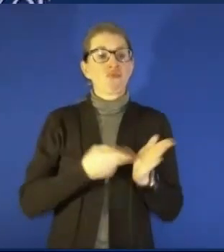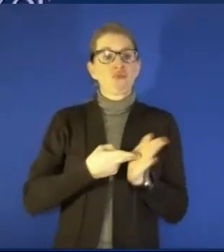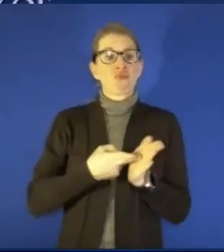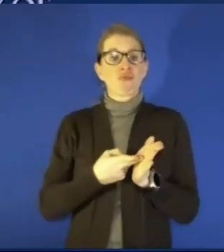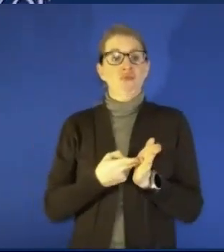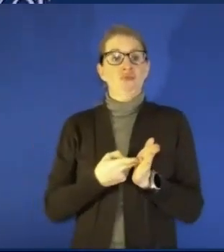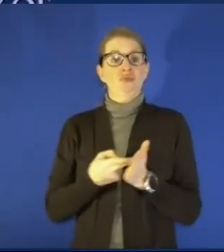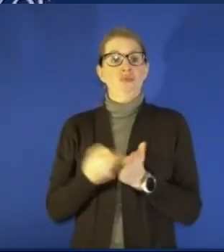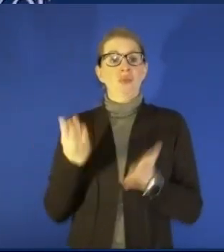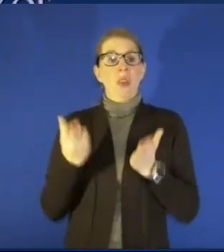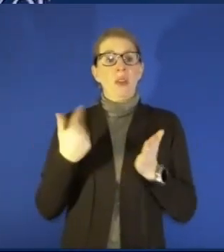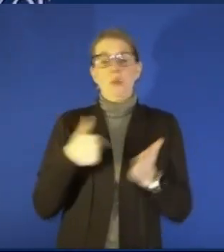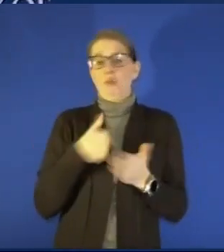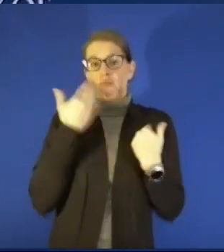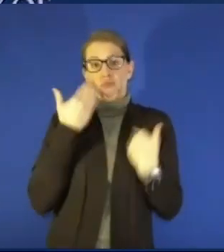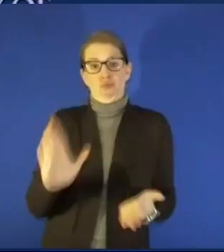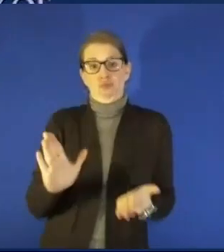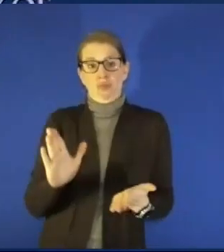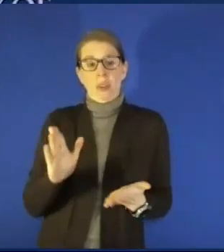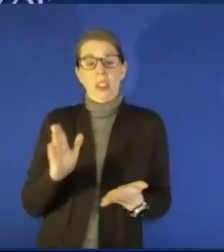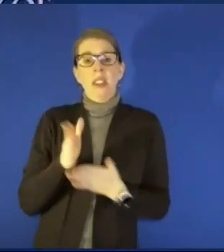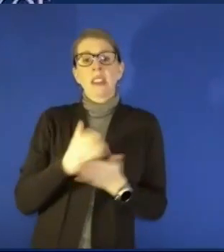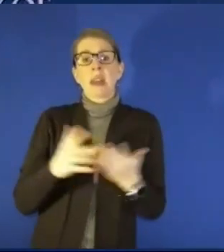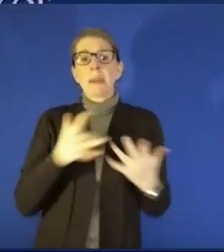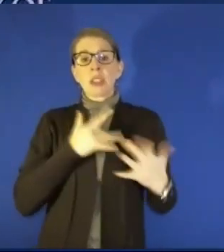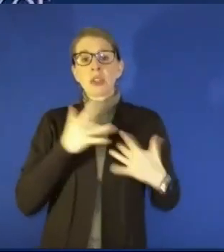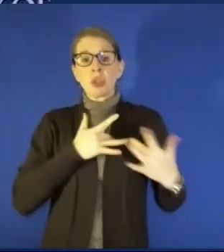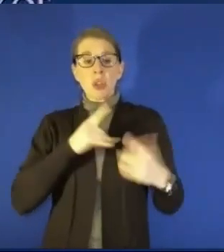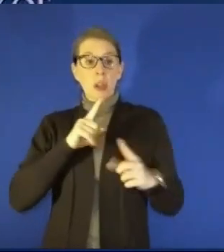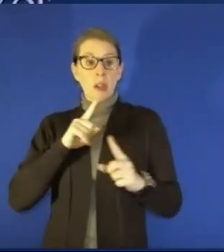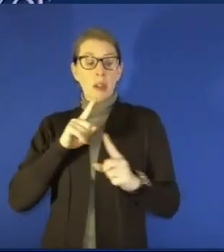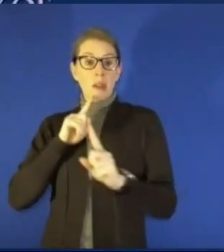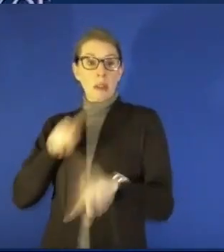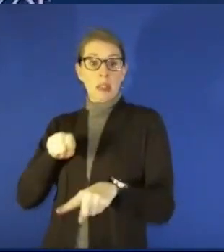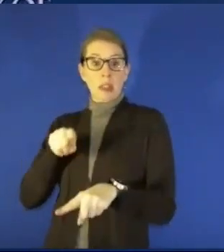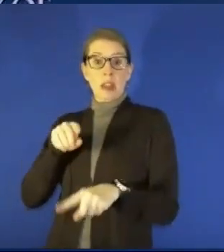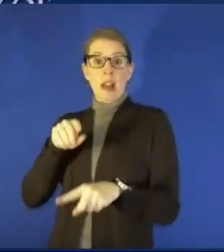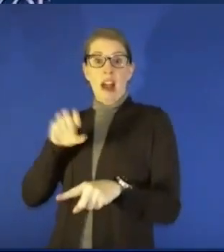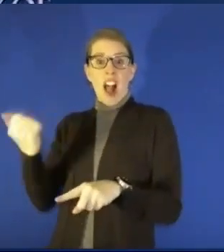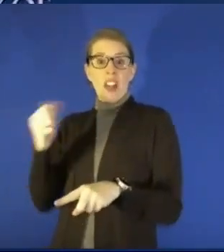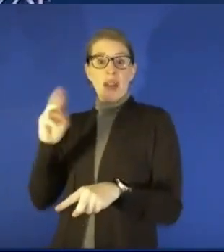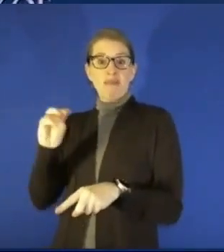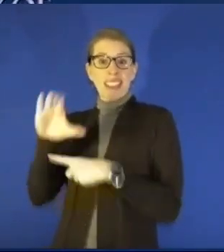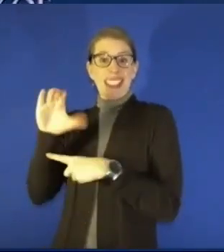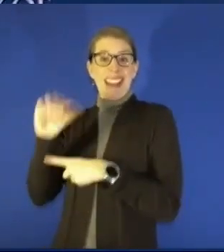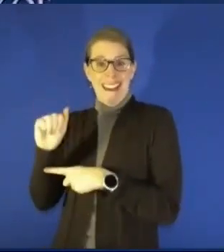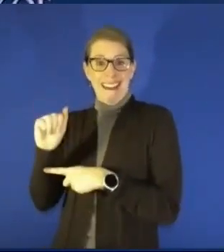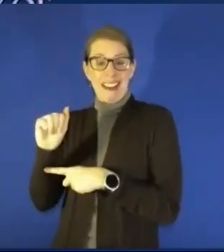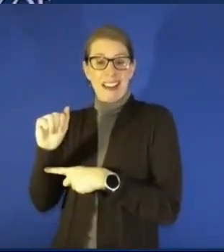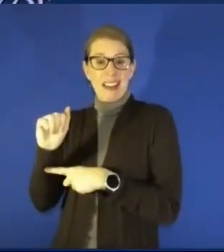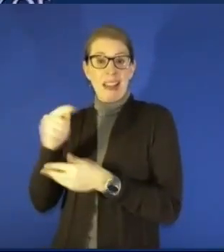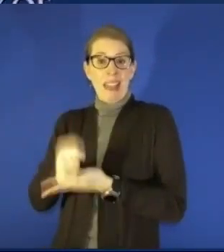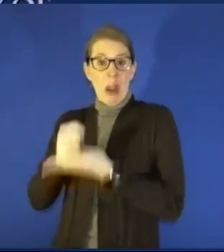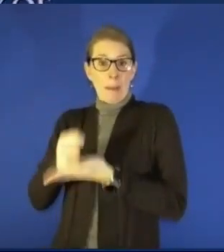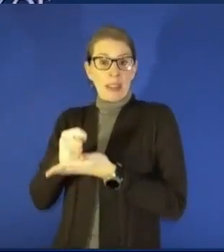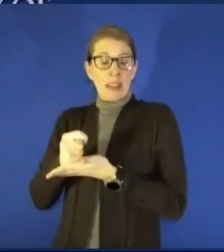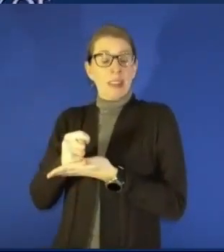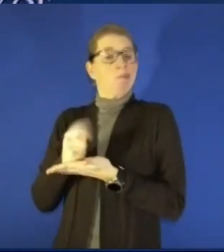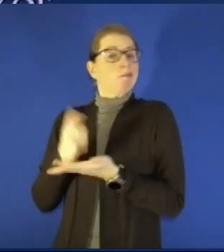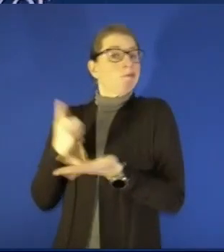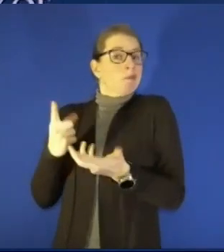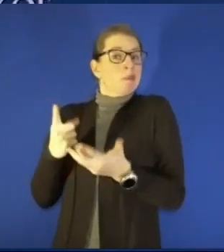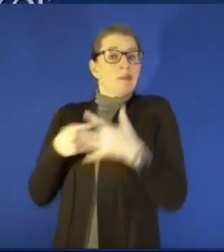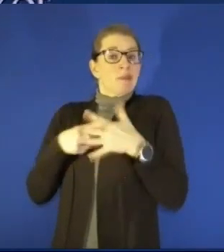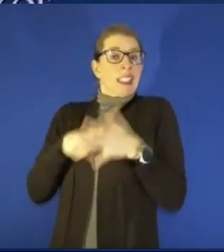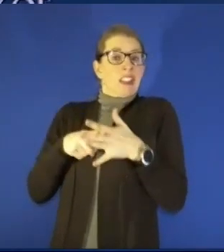know. There's also some concerns about whether or not it responds to sotrovimab or other monoclonal antibody therapy. Initially, and the companies